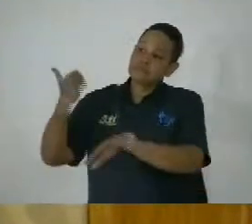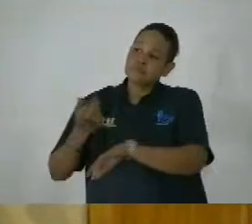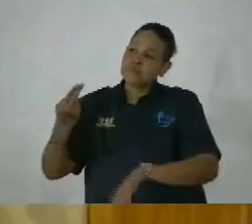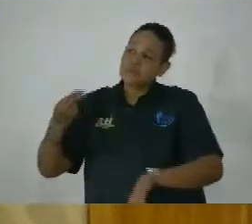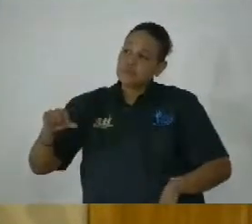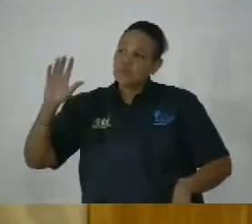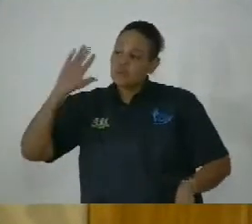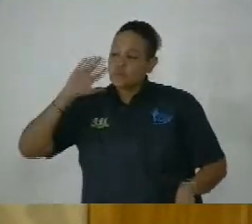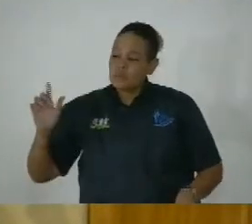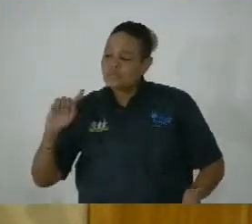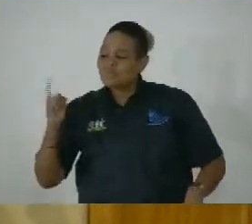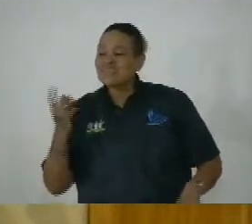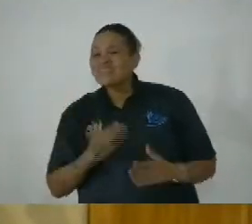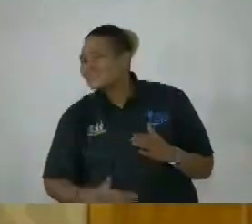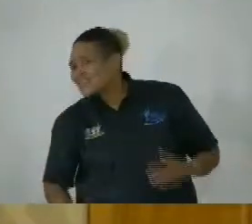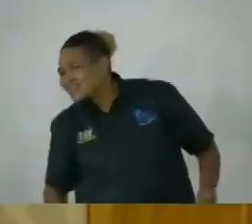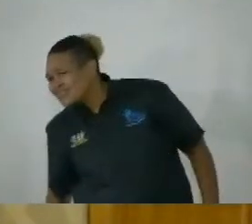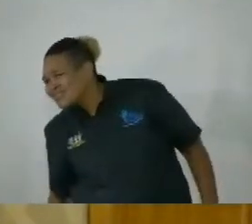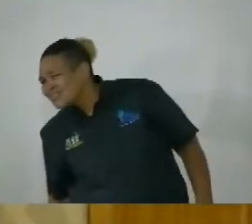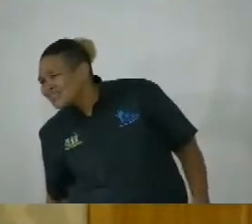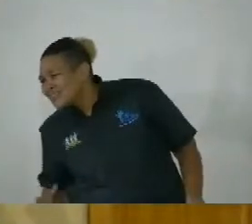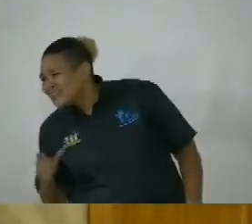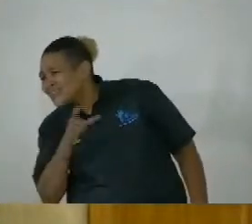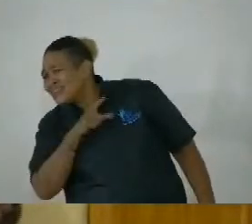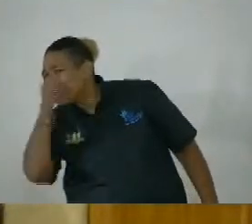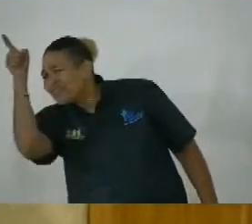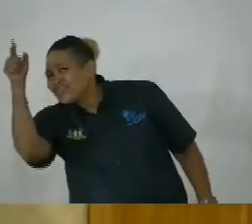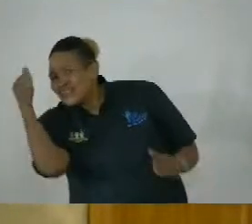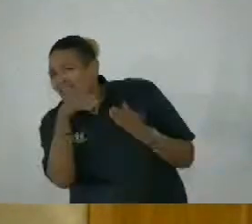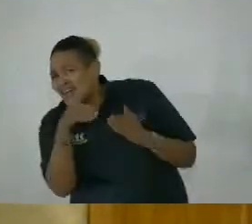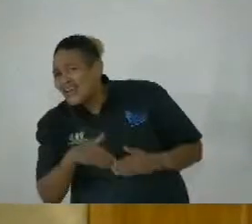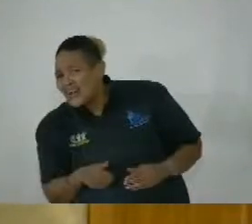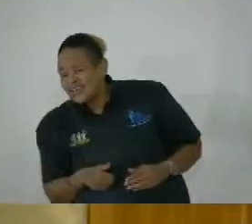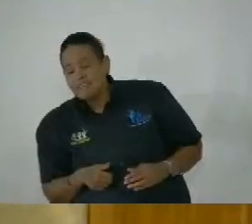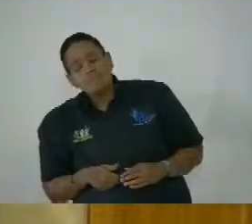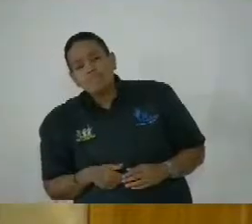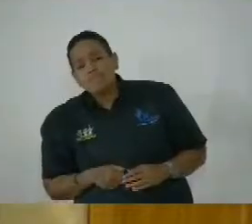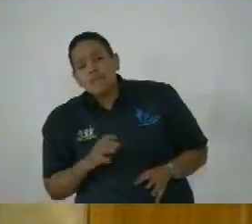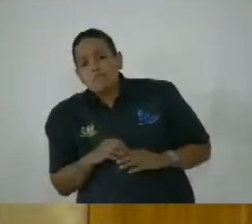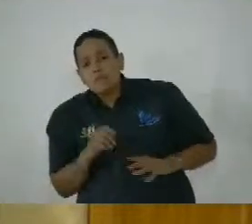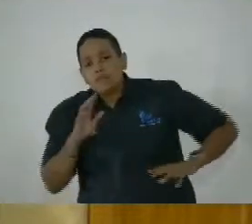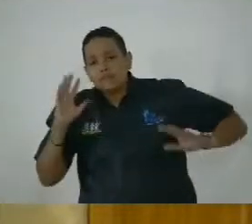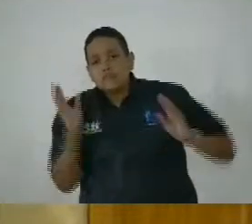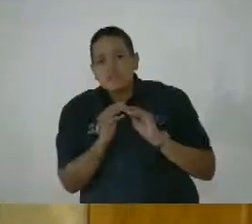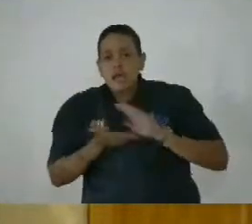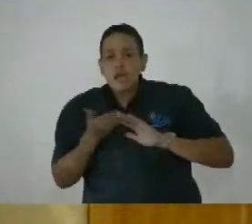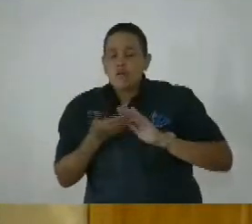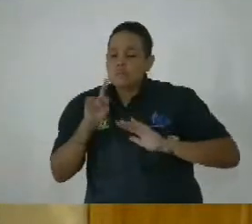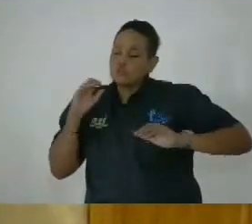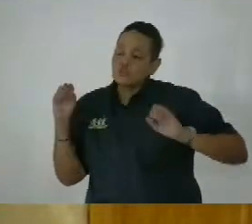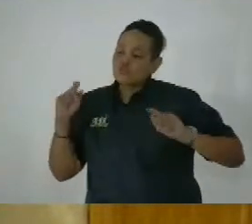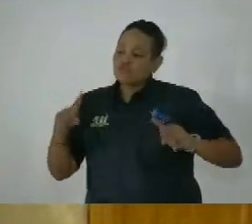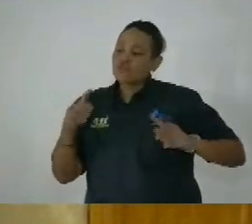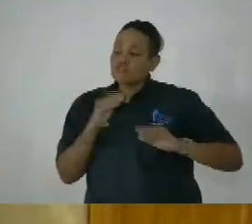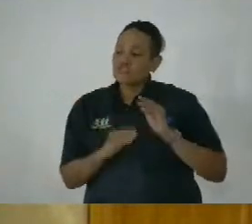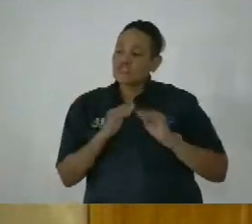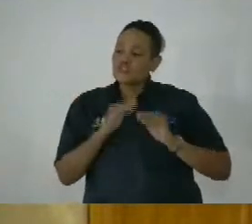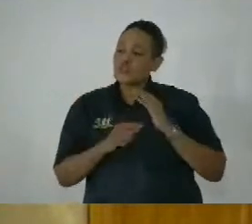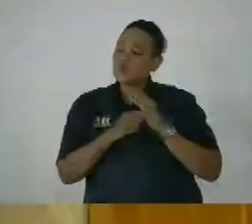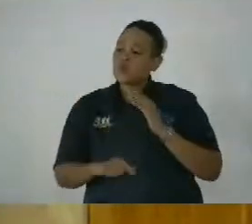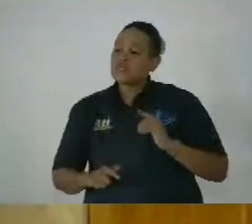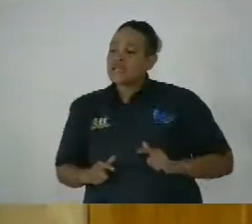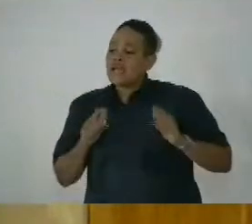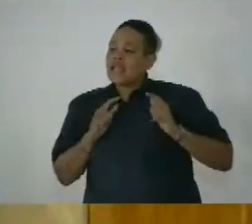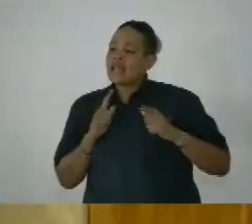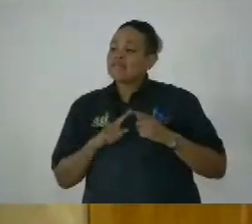think some were a bit skeptical of you and moving the police there, but it's part of an entire operation to restore the quality of life